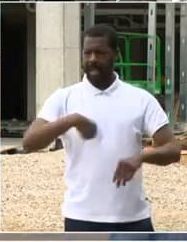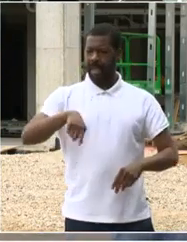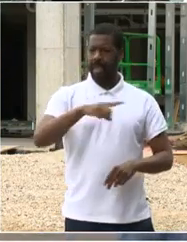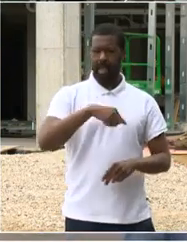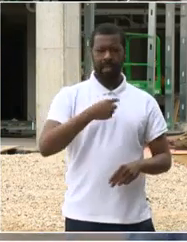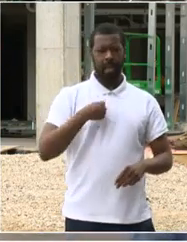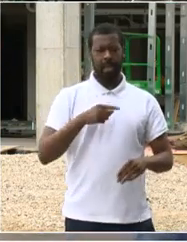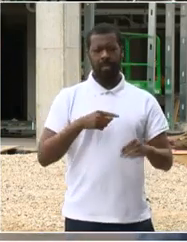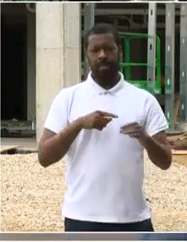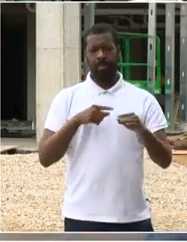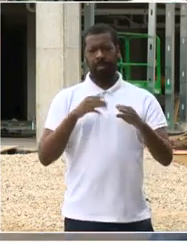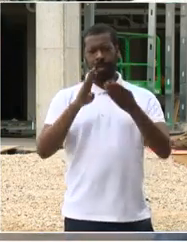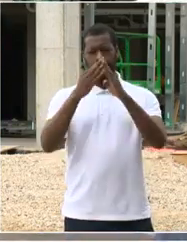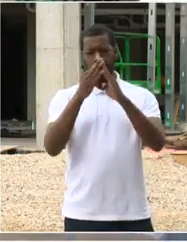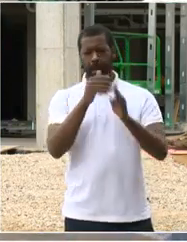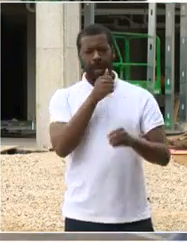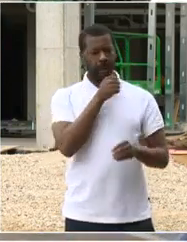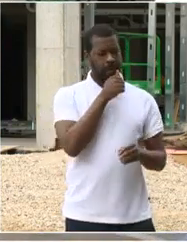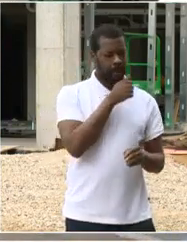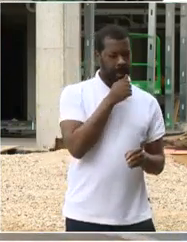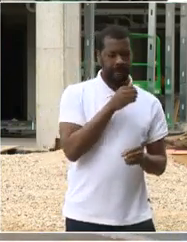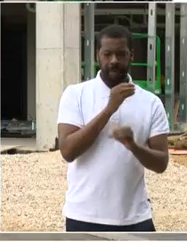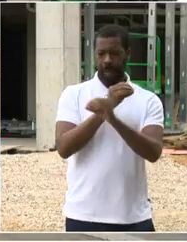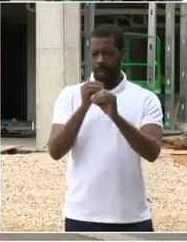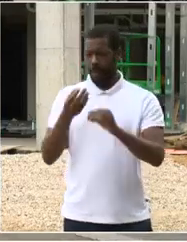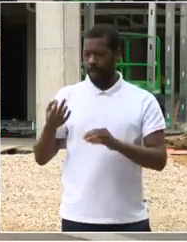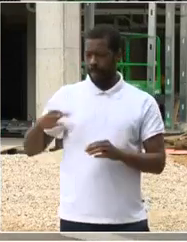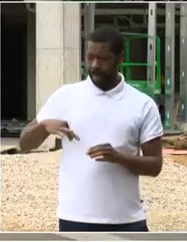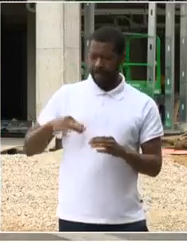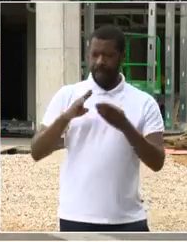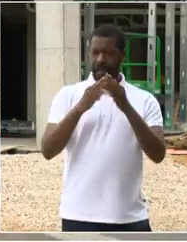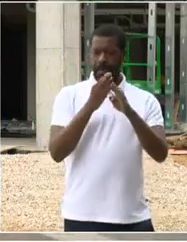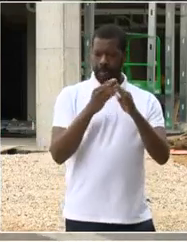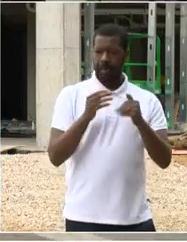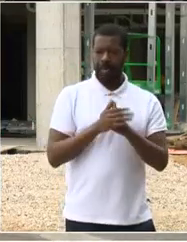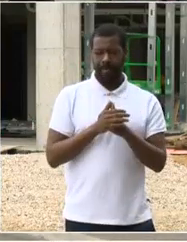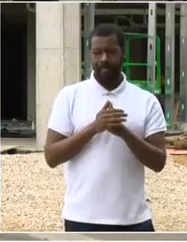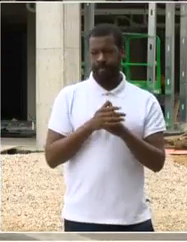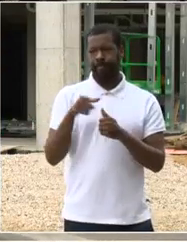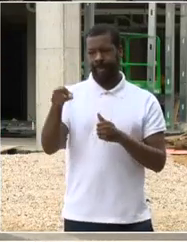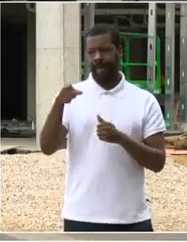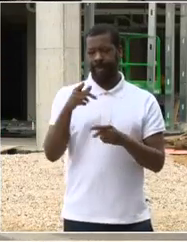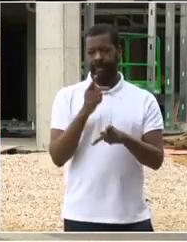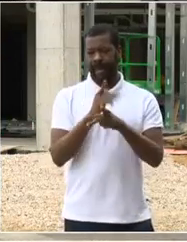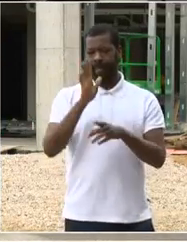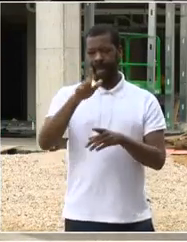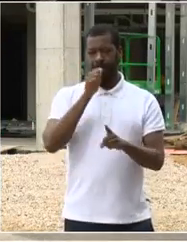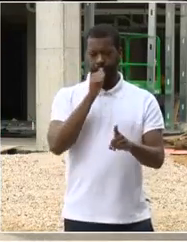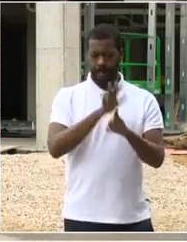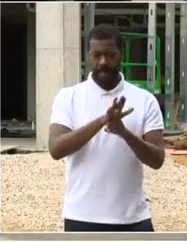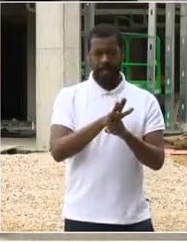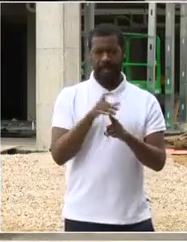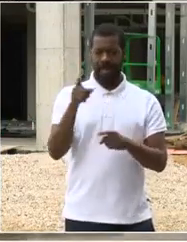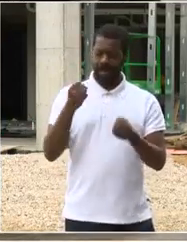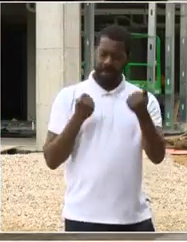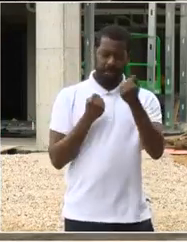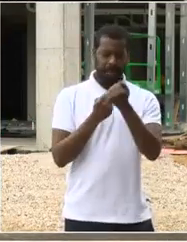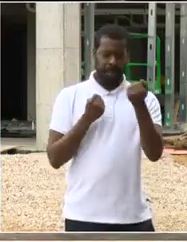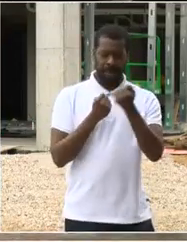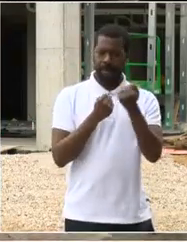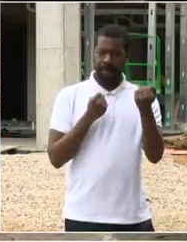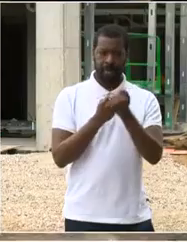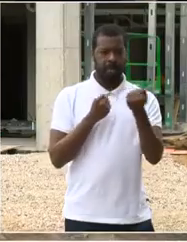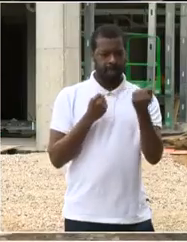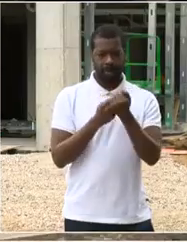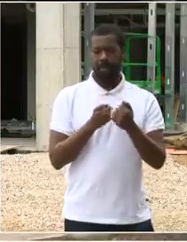development community, a private community, nonprofit community, has done what we've asked. They've been ready with great projects when the